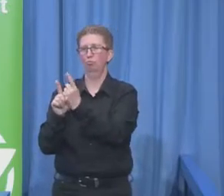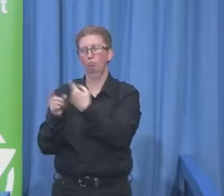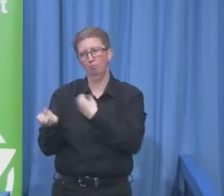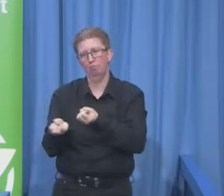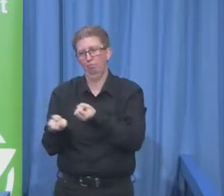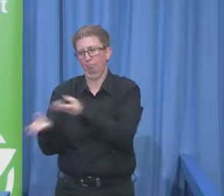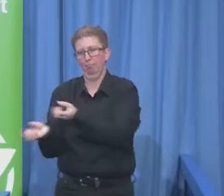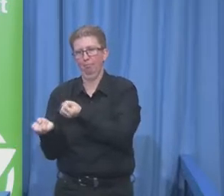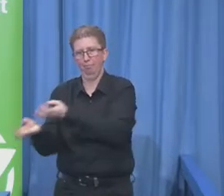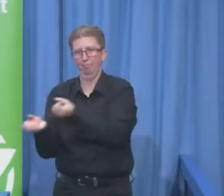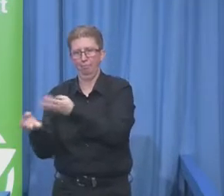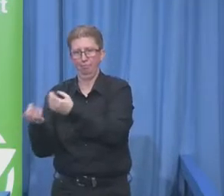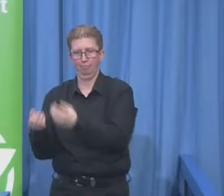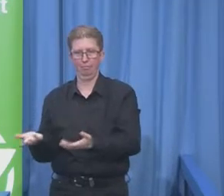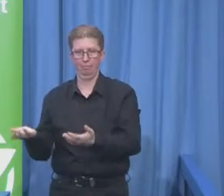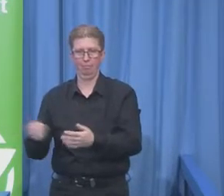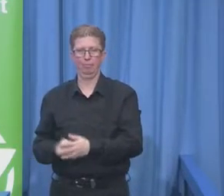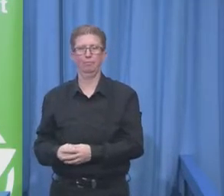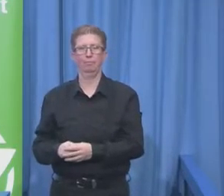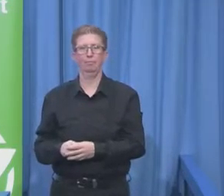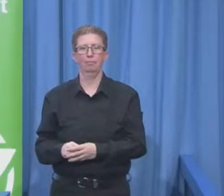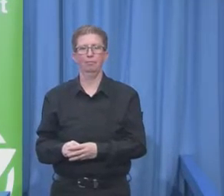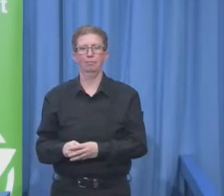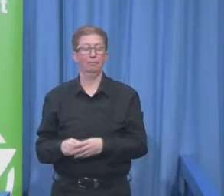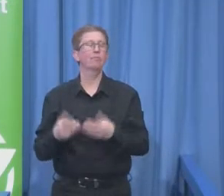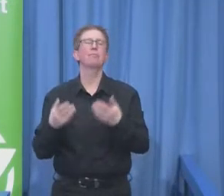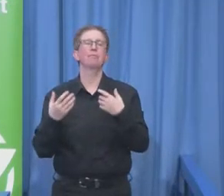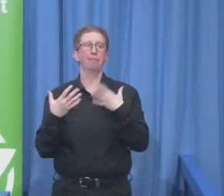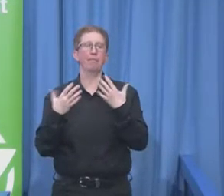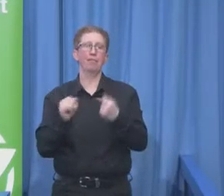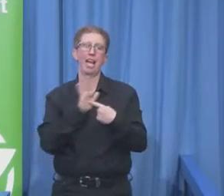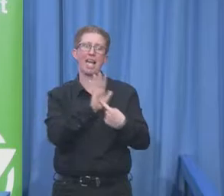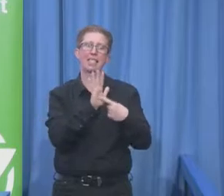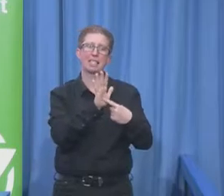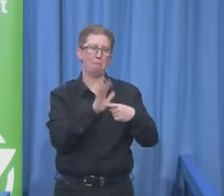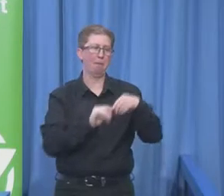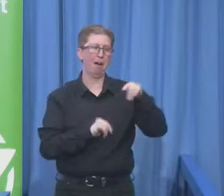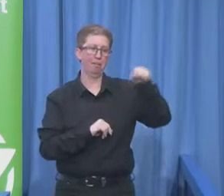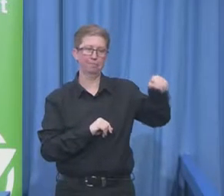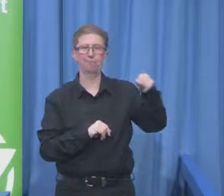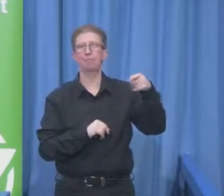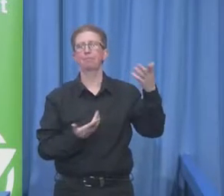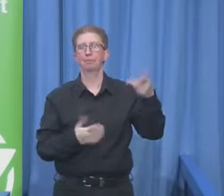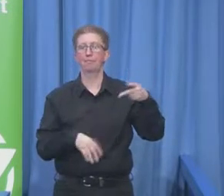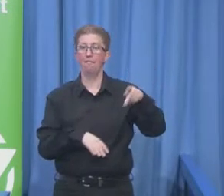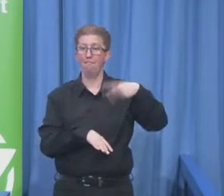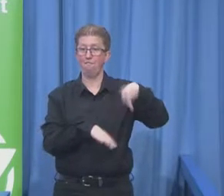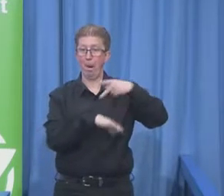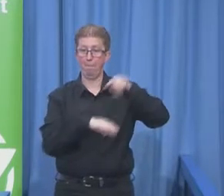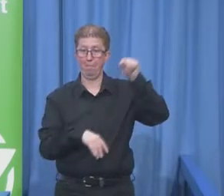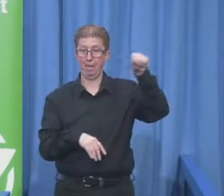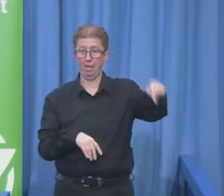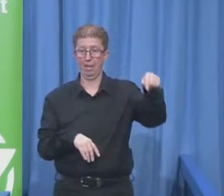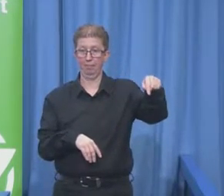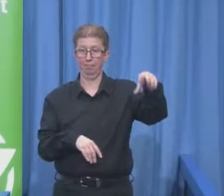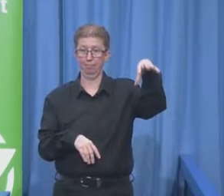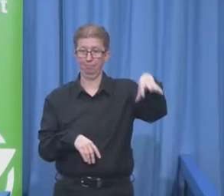meaning that they had a nice workplace, good students, motivated teachers, but their placement rate was